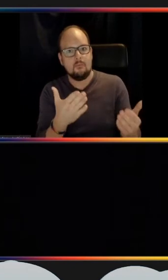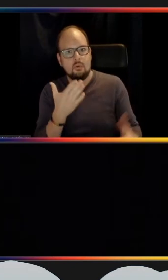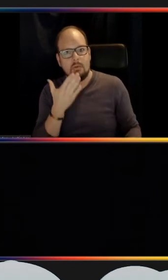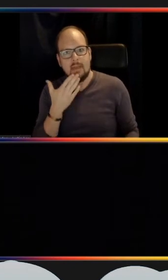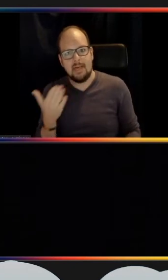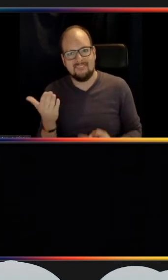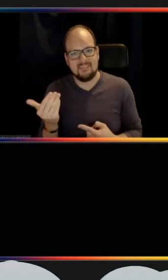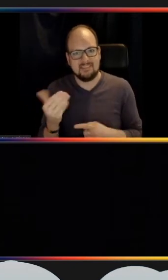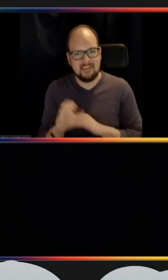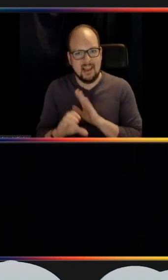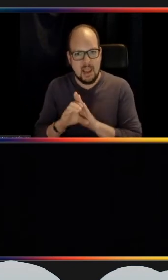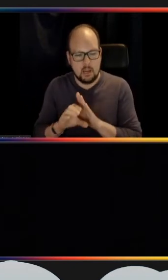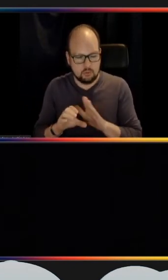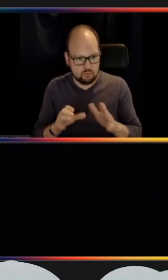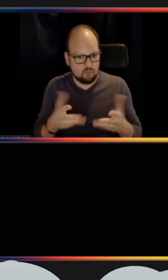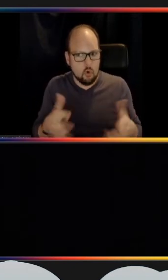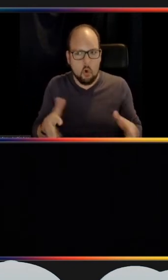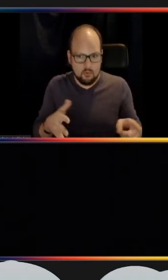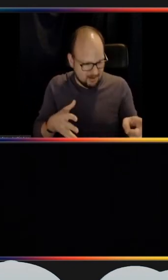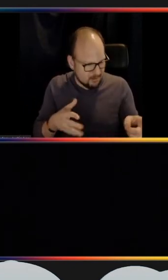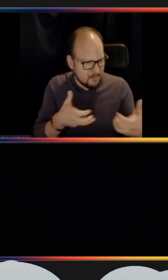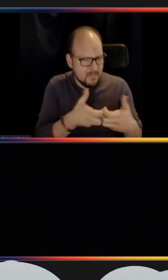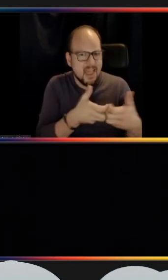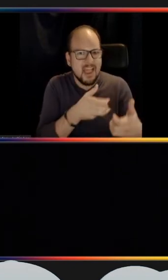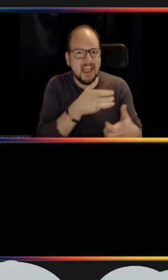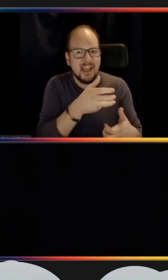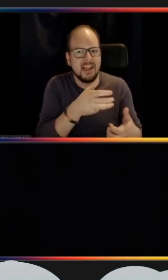but I was like 18. And I was like,